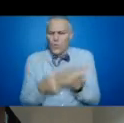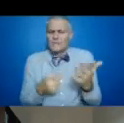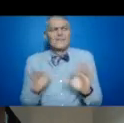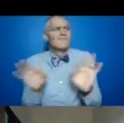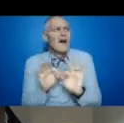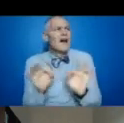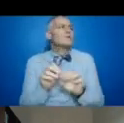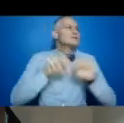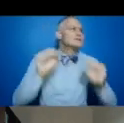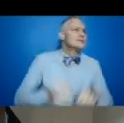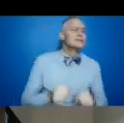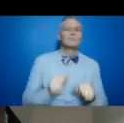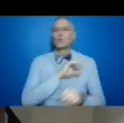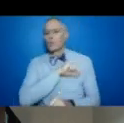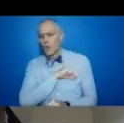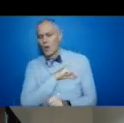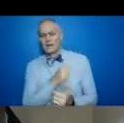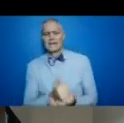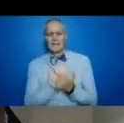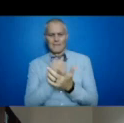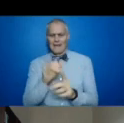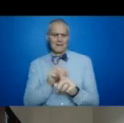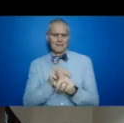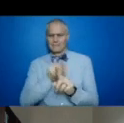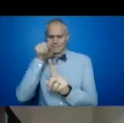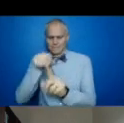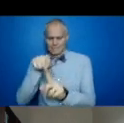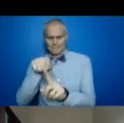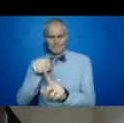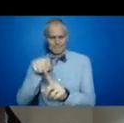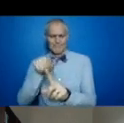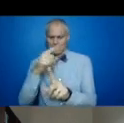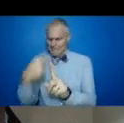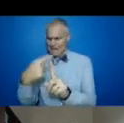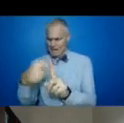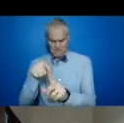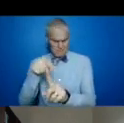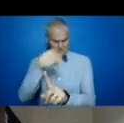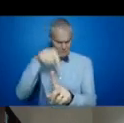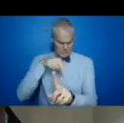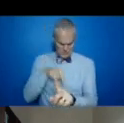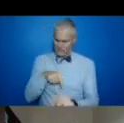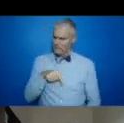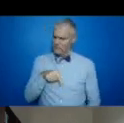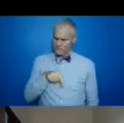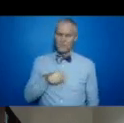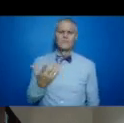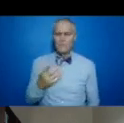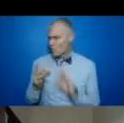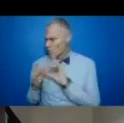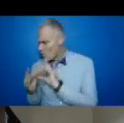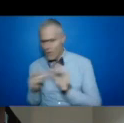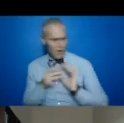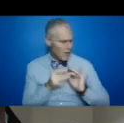the qualities that make that unique outcome possible? And we share stories about that as well. So you You map